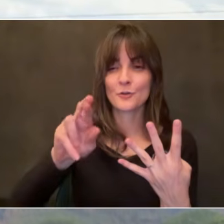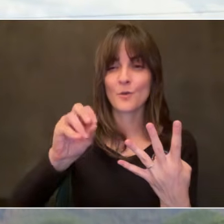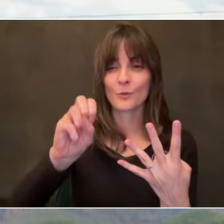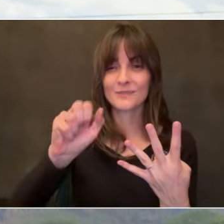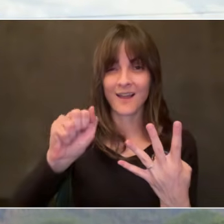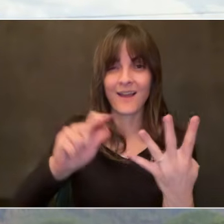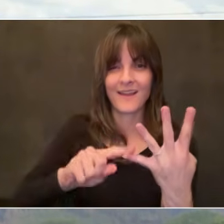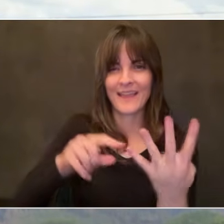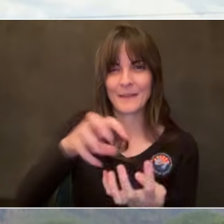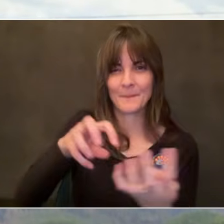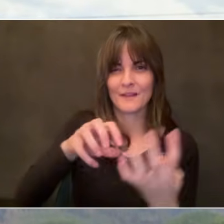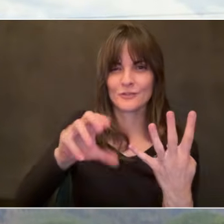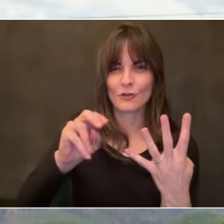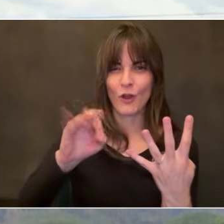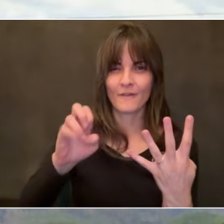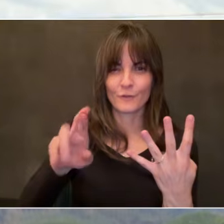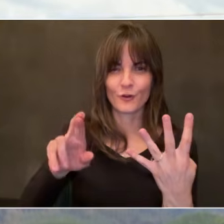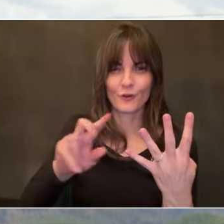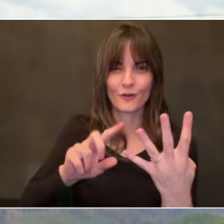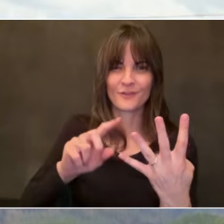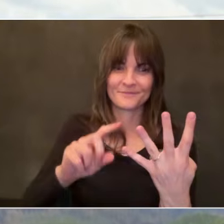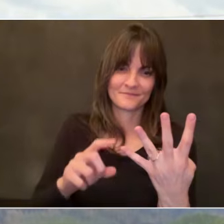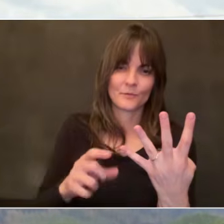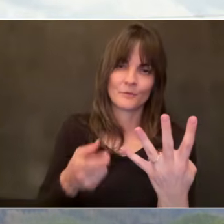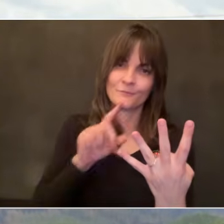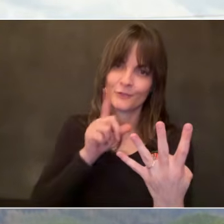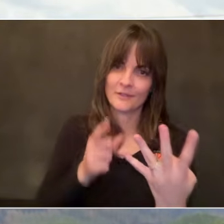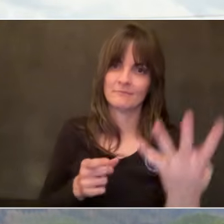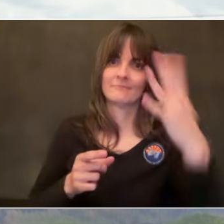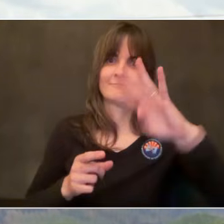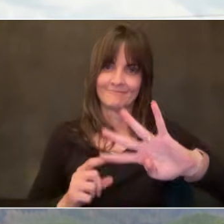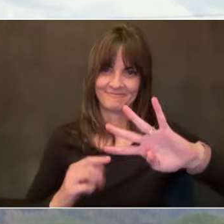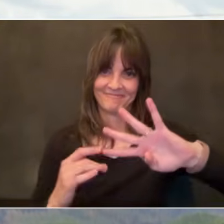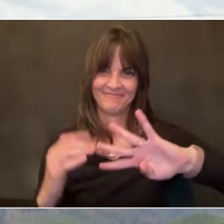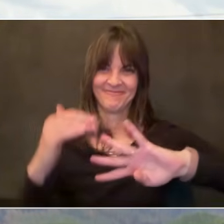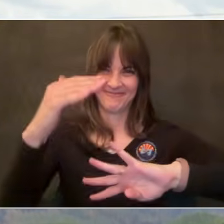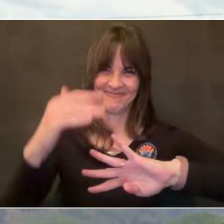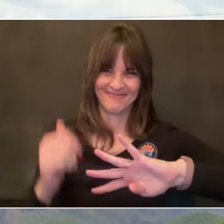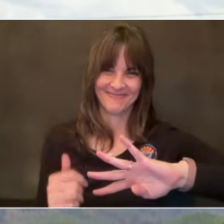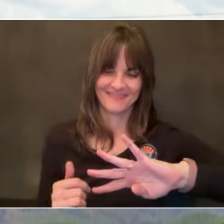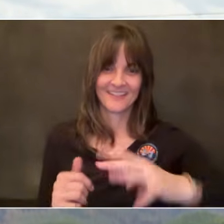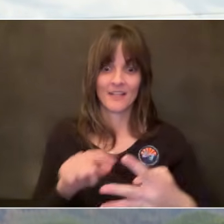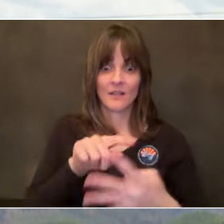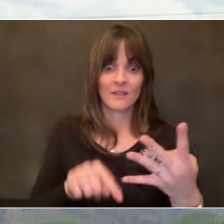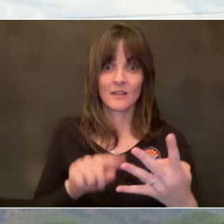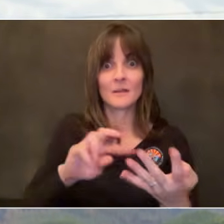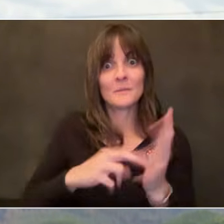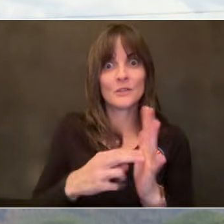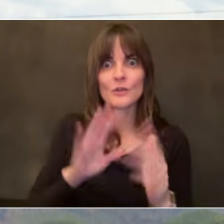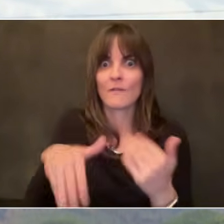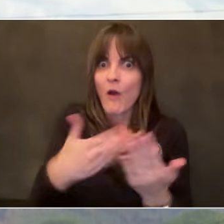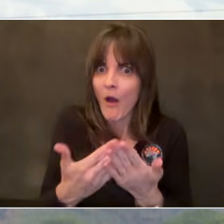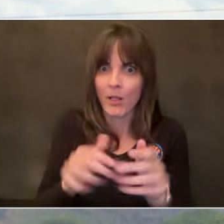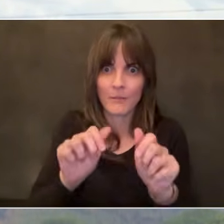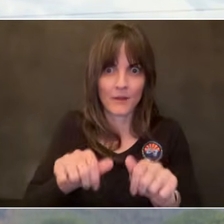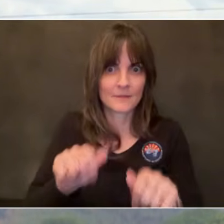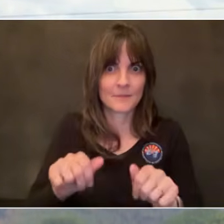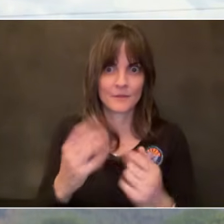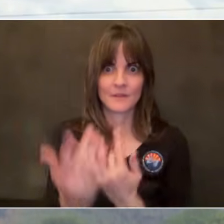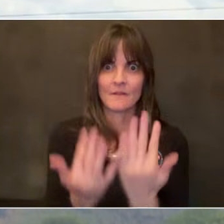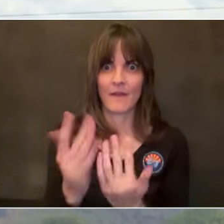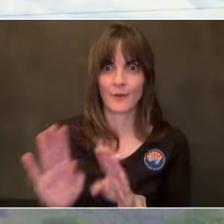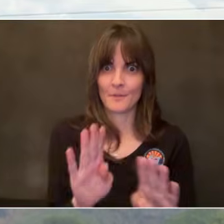elevations. So with that change in vegetation type, you'll see pretty much all possibilities of fire behavior. And with those